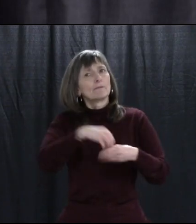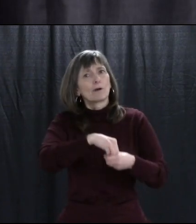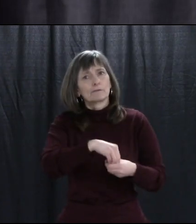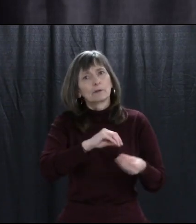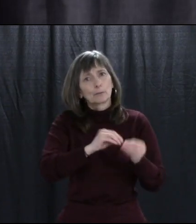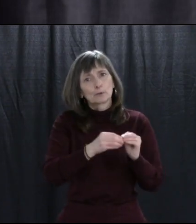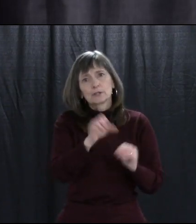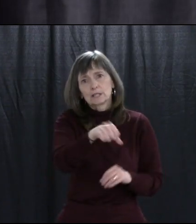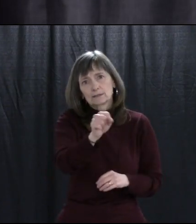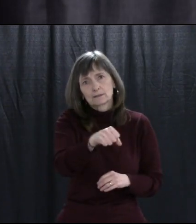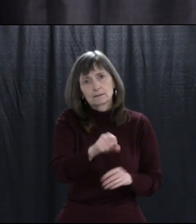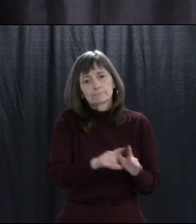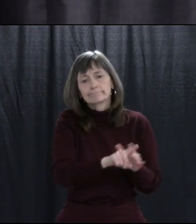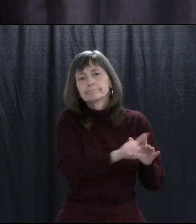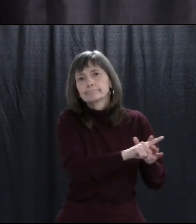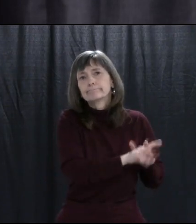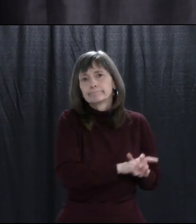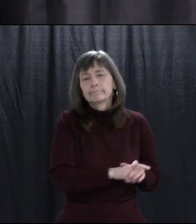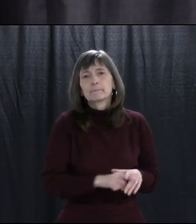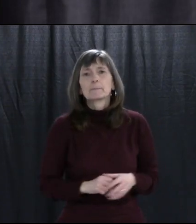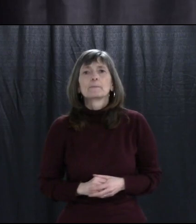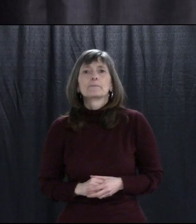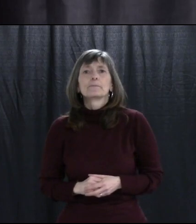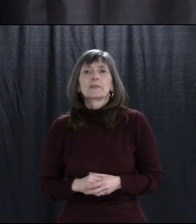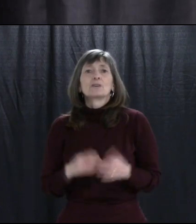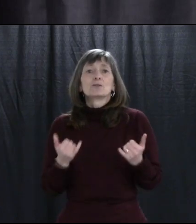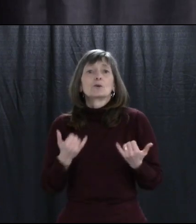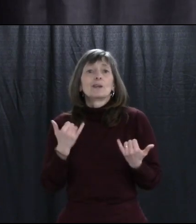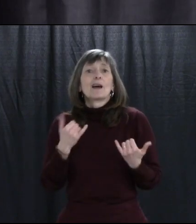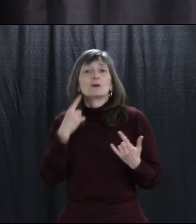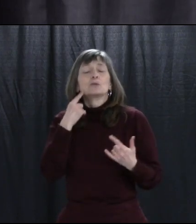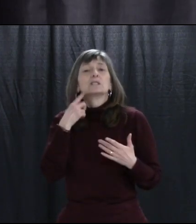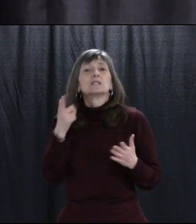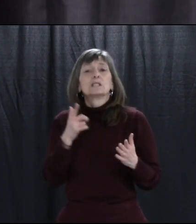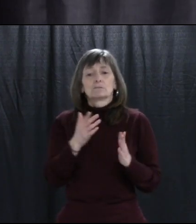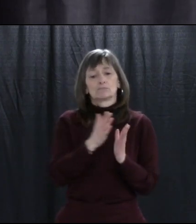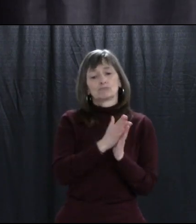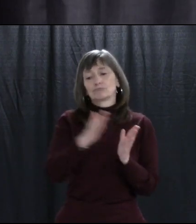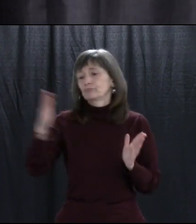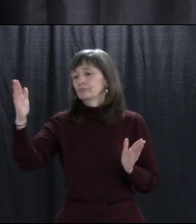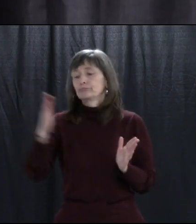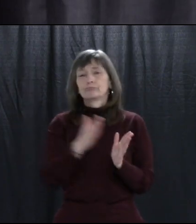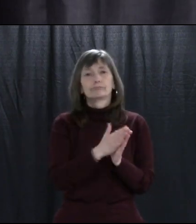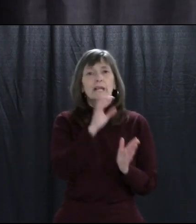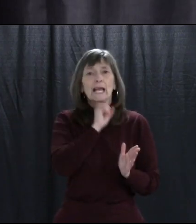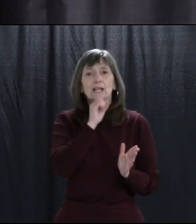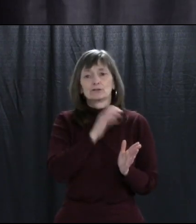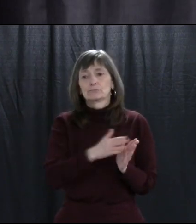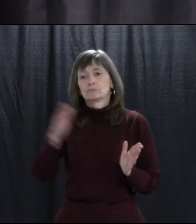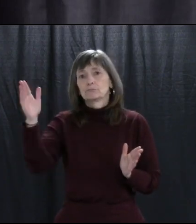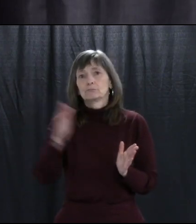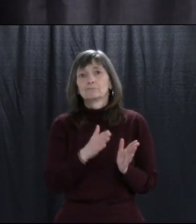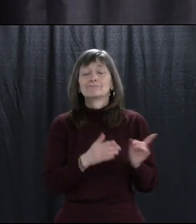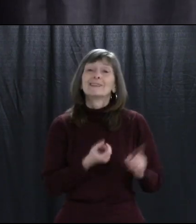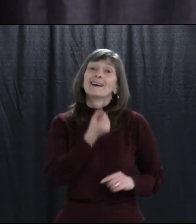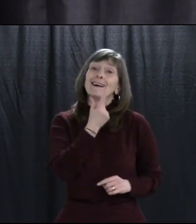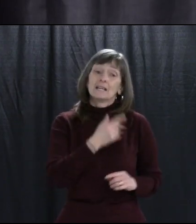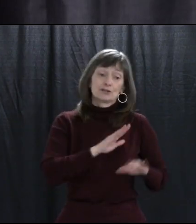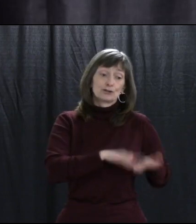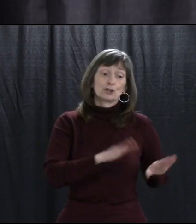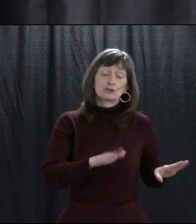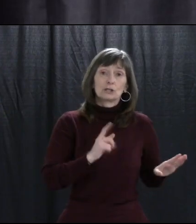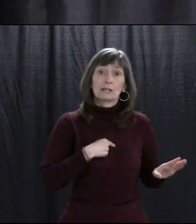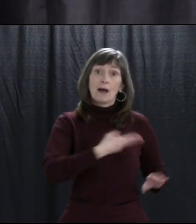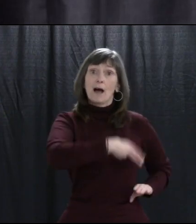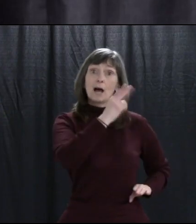looking for more cases, we're going to find a much broader age range. And while children haven't been a highly represented